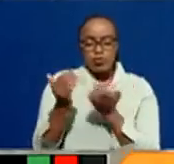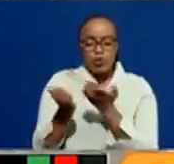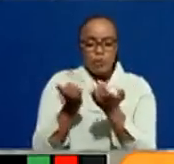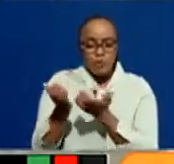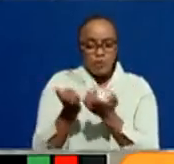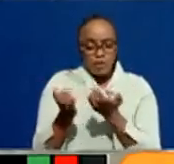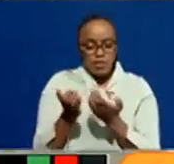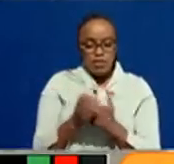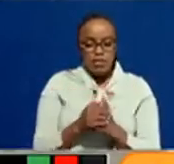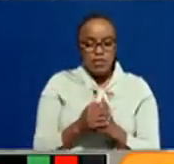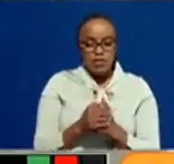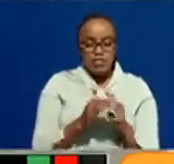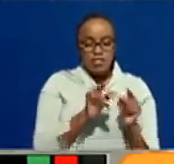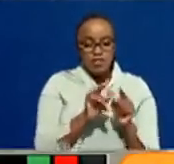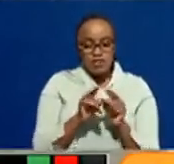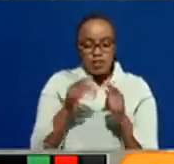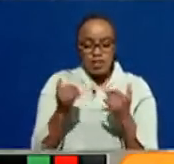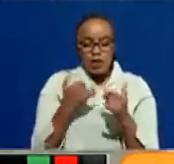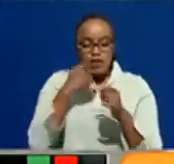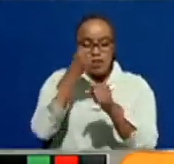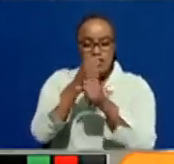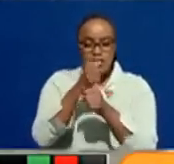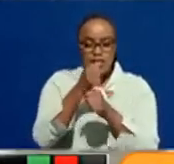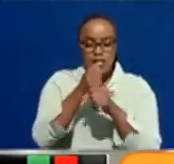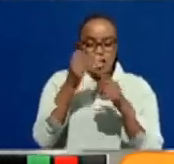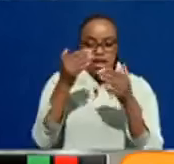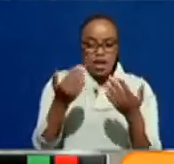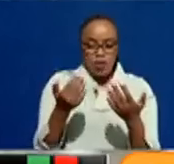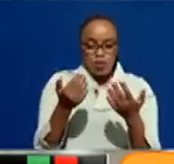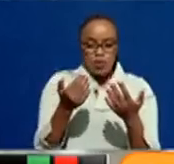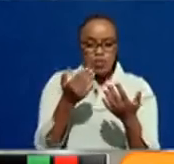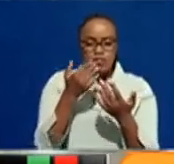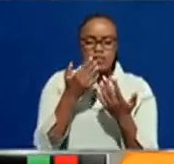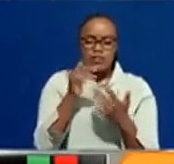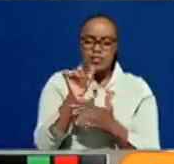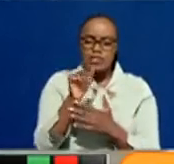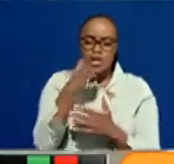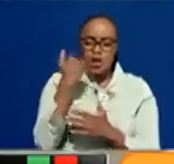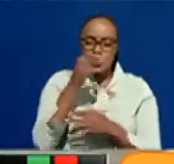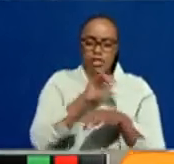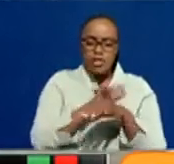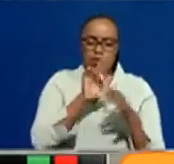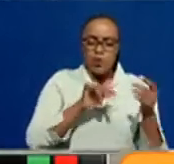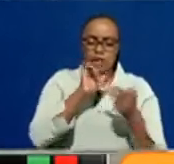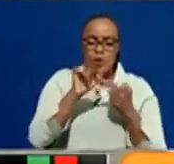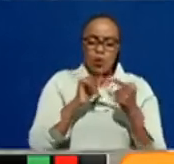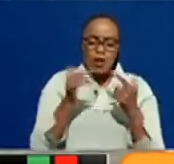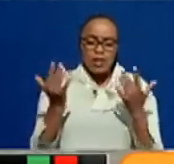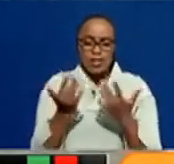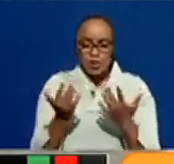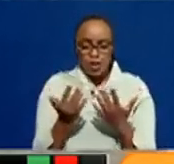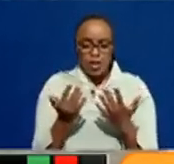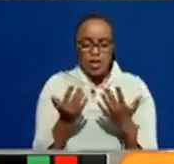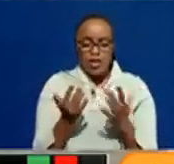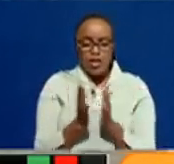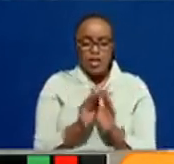enterprises. The devil is in the details in terms of how that's going to be executed. Who's going to get what, when, and where,